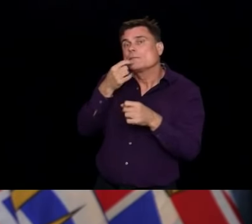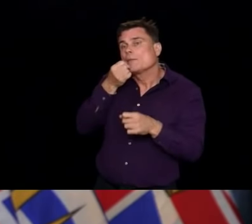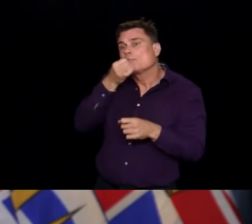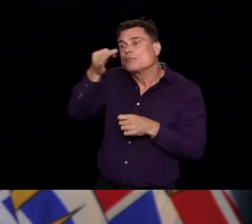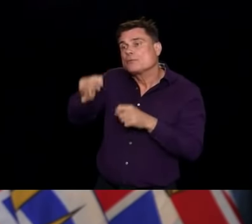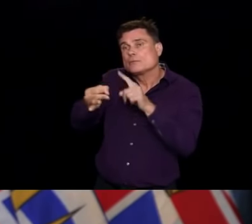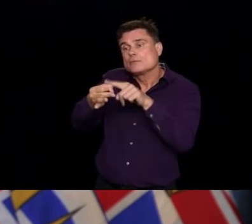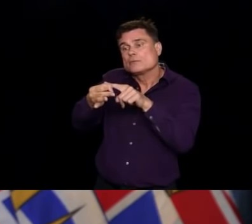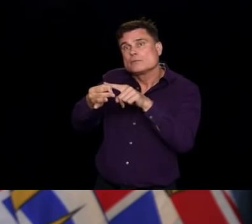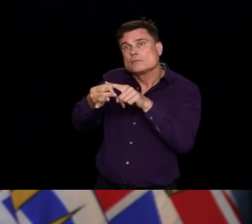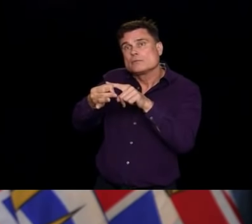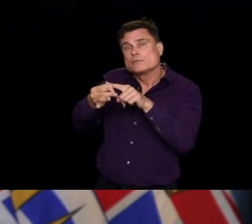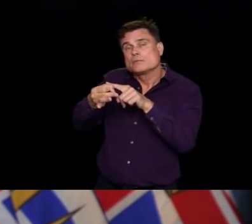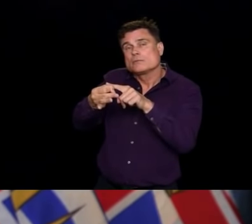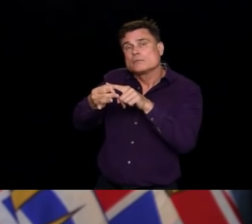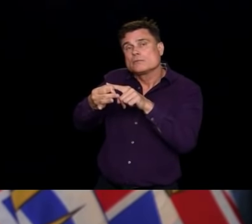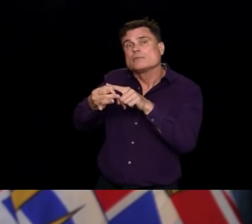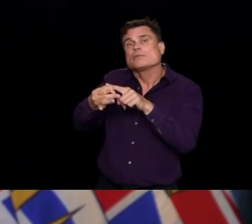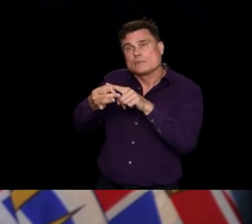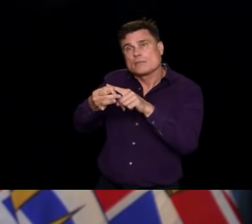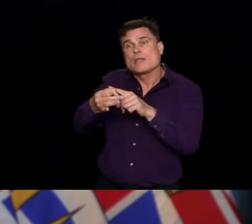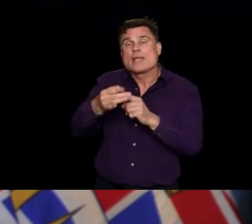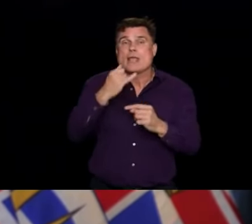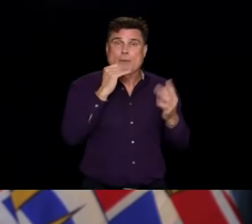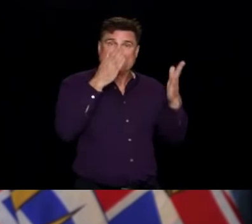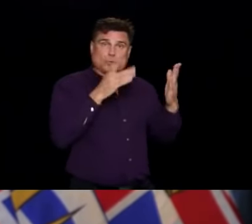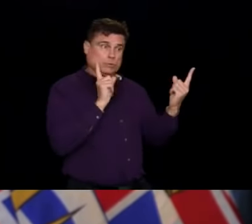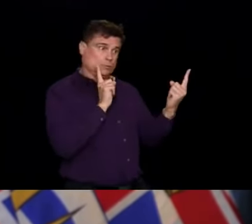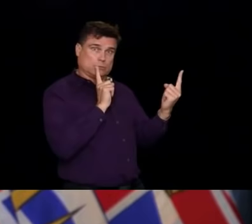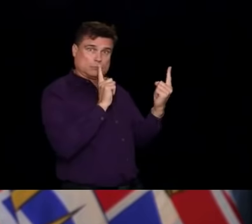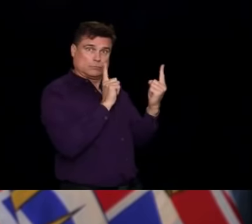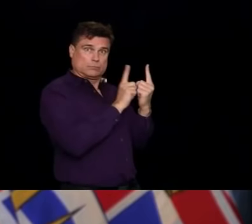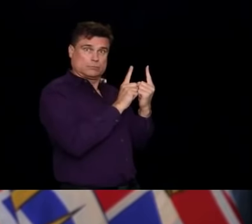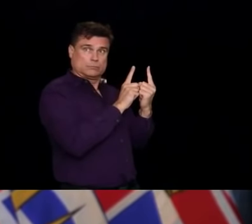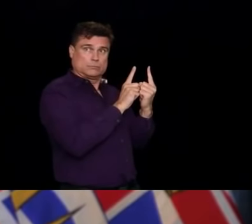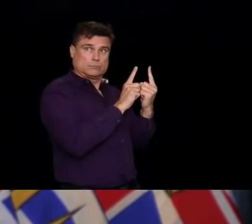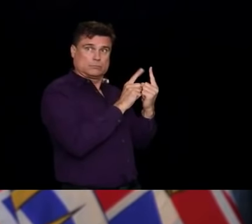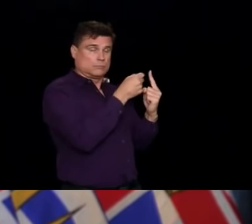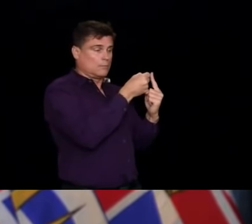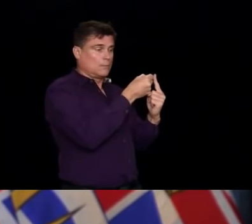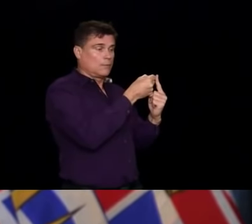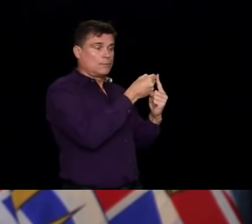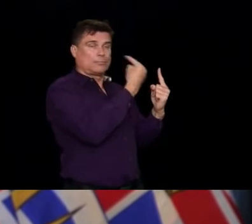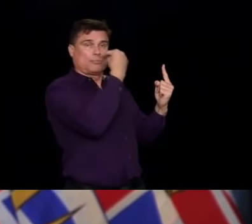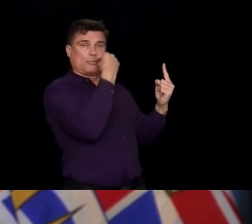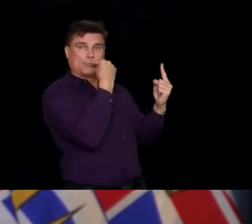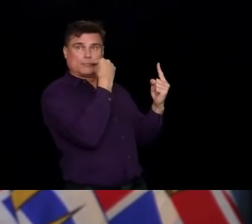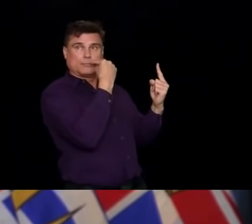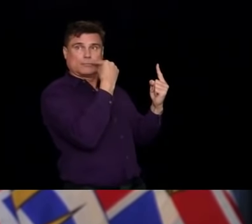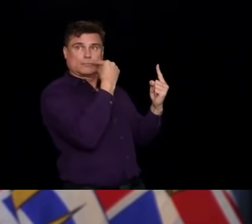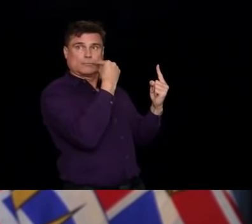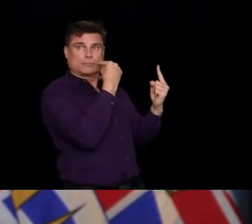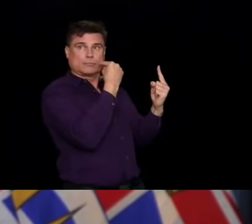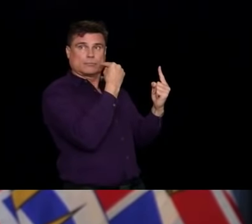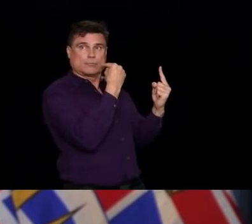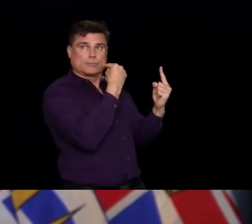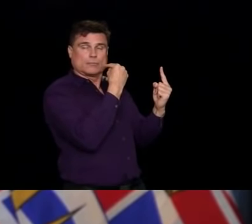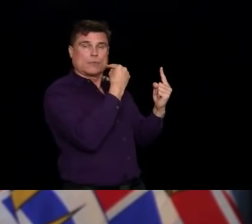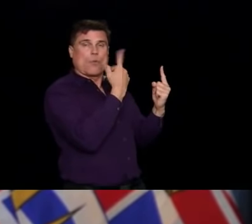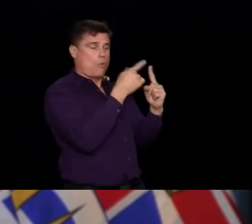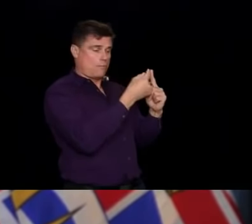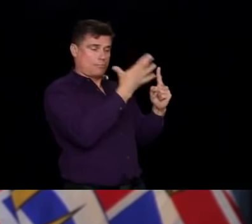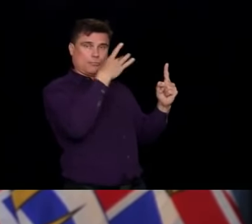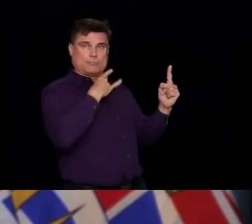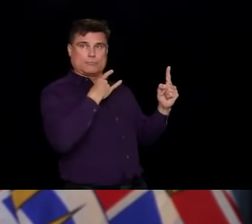are viruses that are in very small particles that can last in the air for many hours often, and